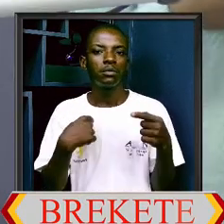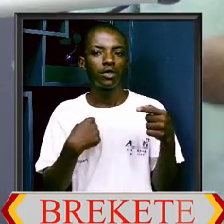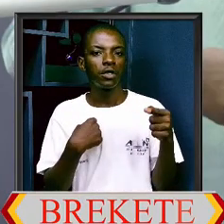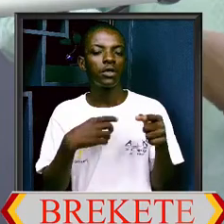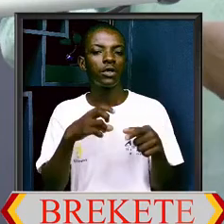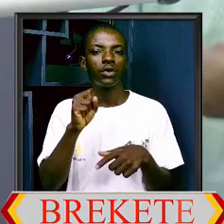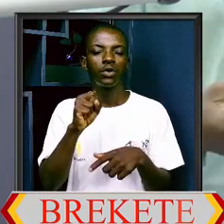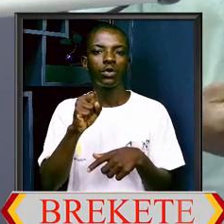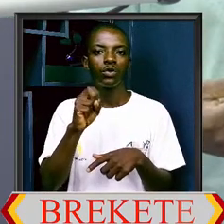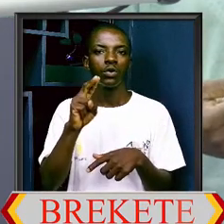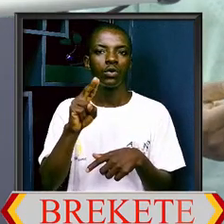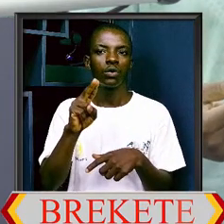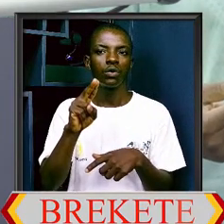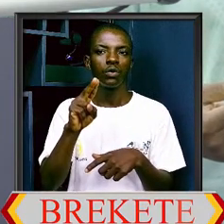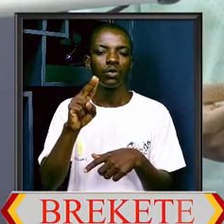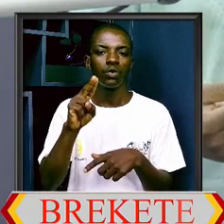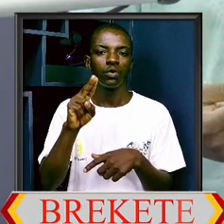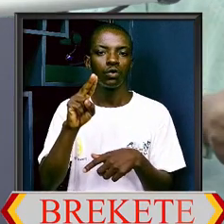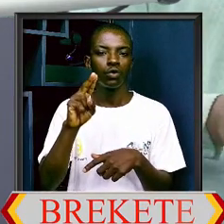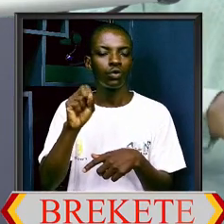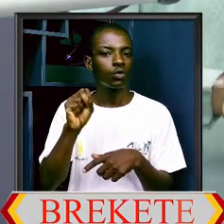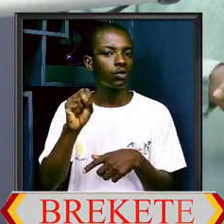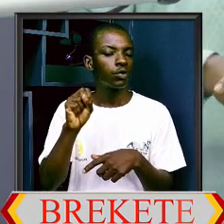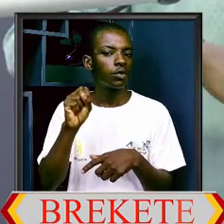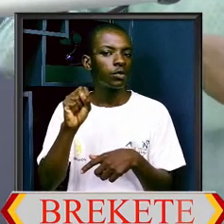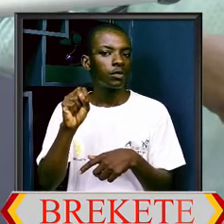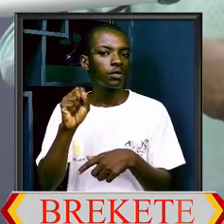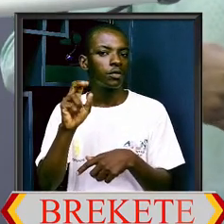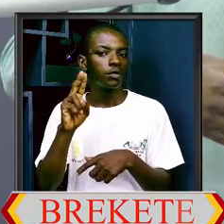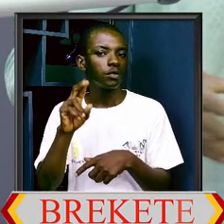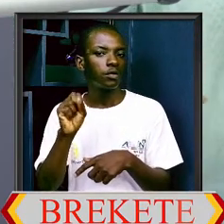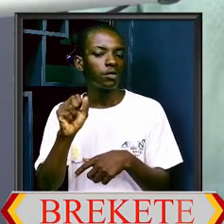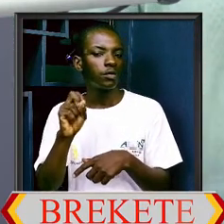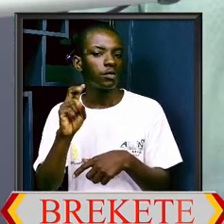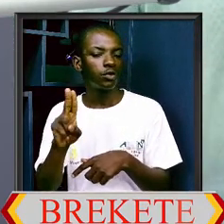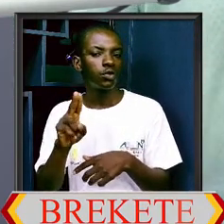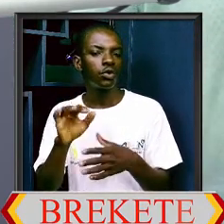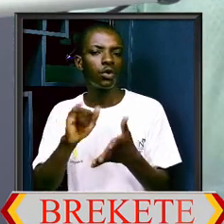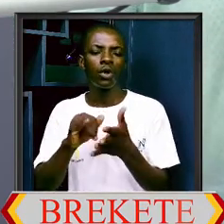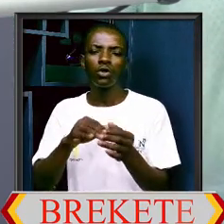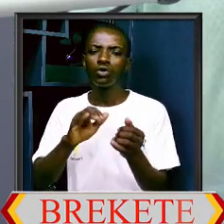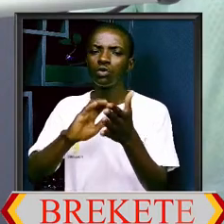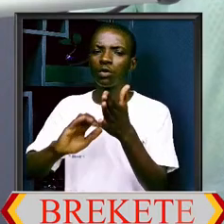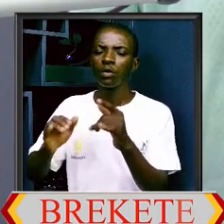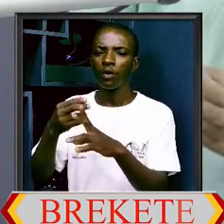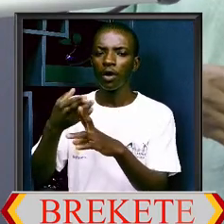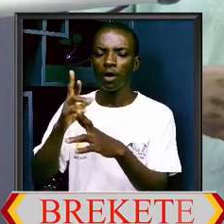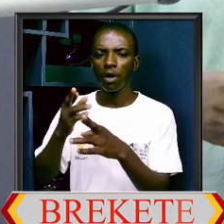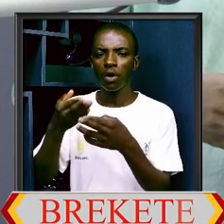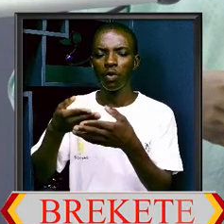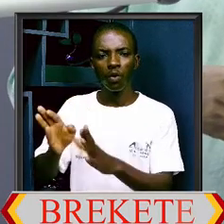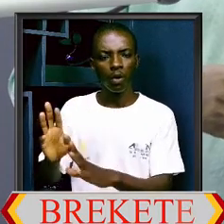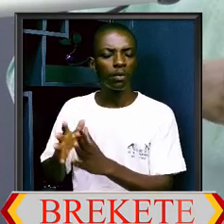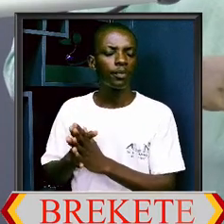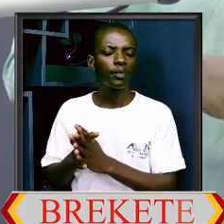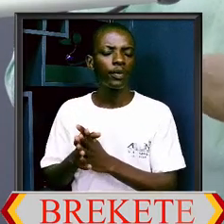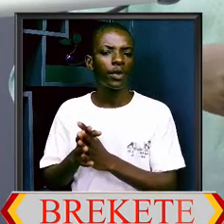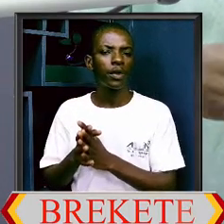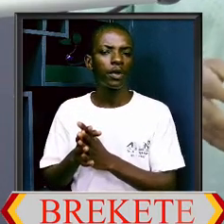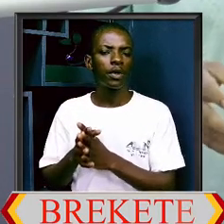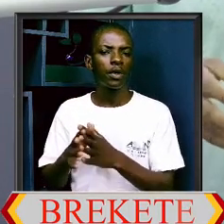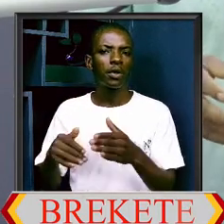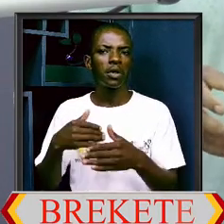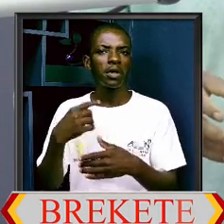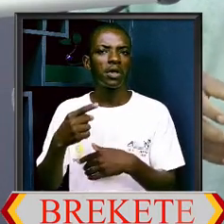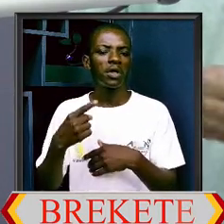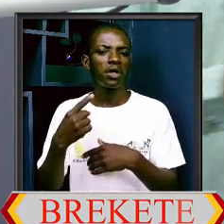one say now the one throw her away they even talk they